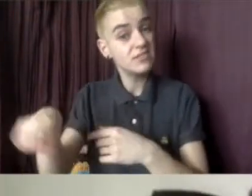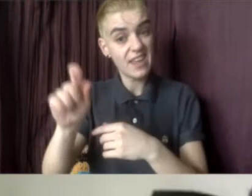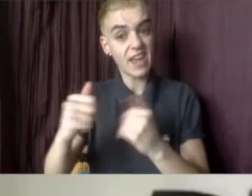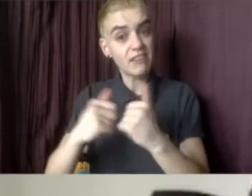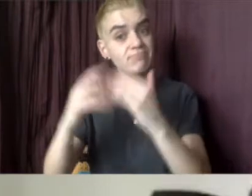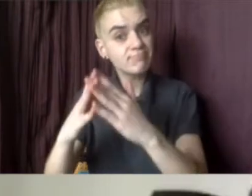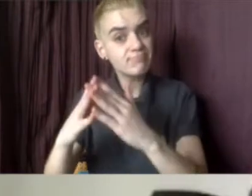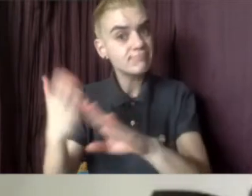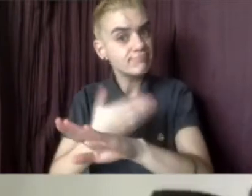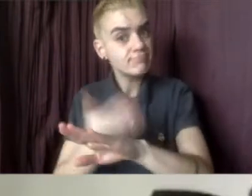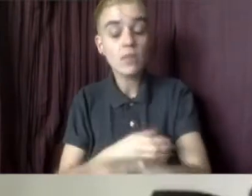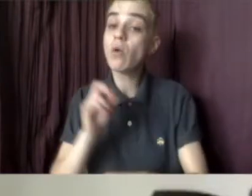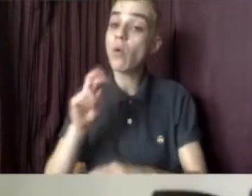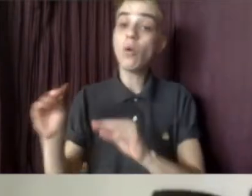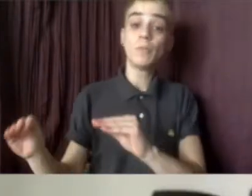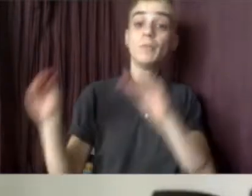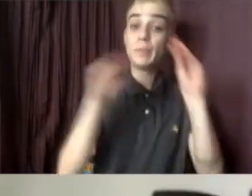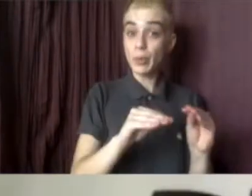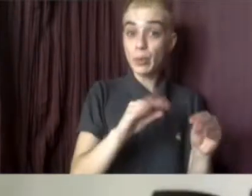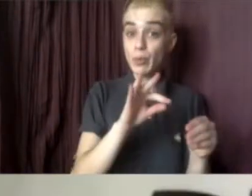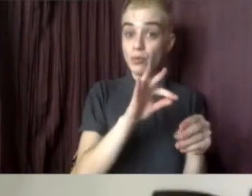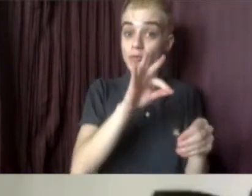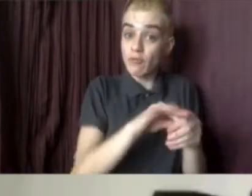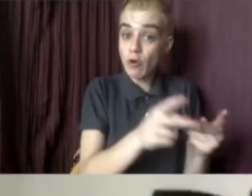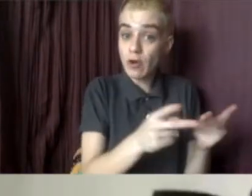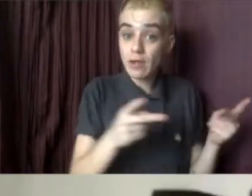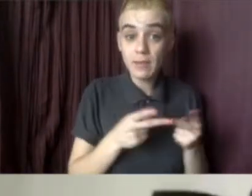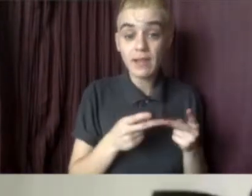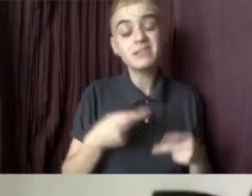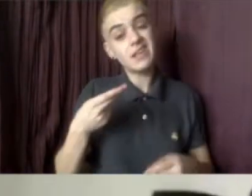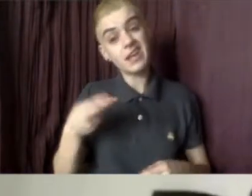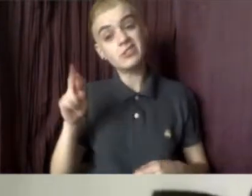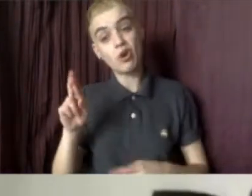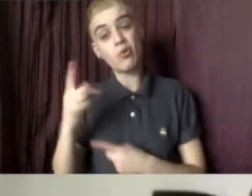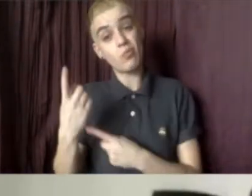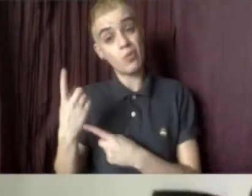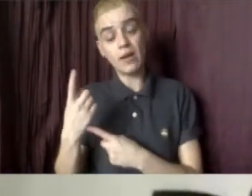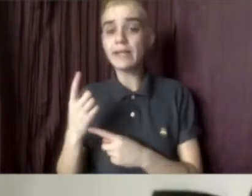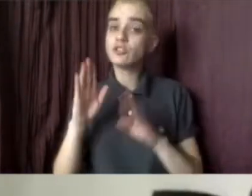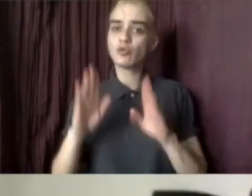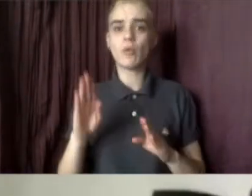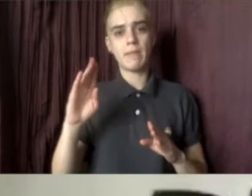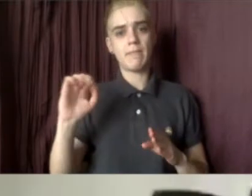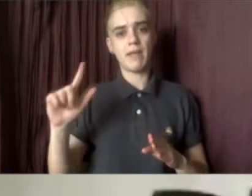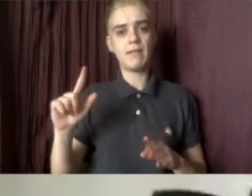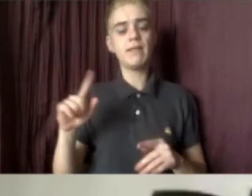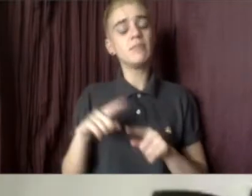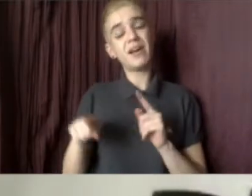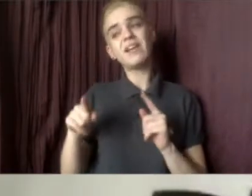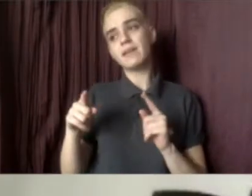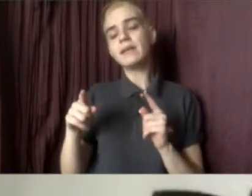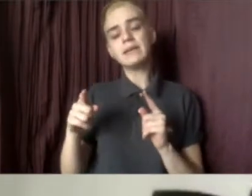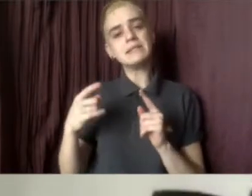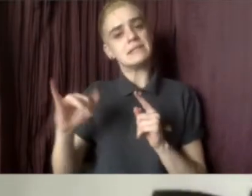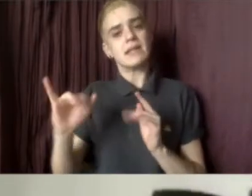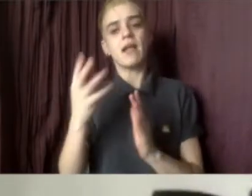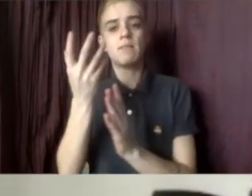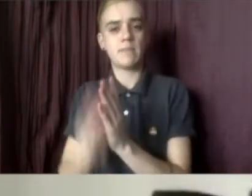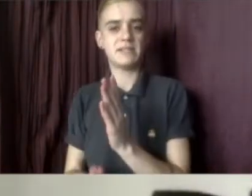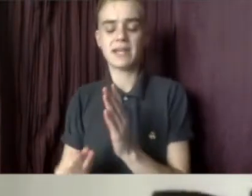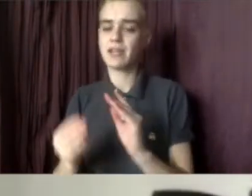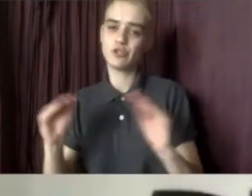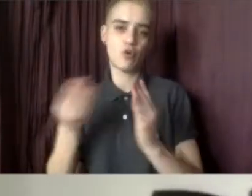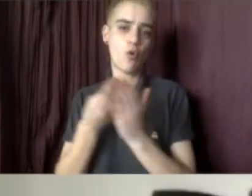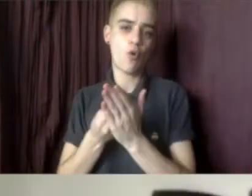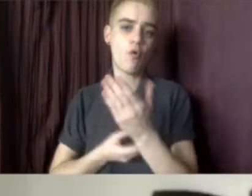money to do this, right? So we want you to, but we want to support those bills. The same with John Lewis Act, right? In reference to